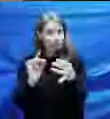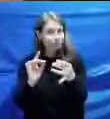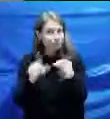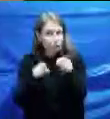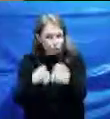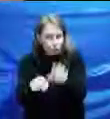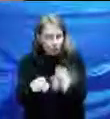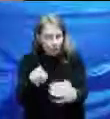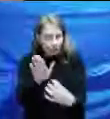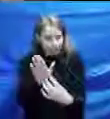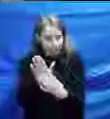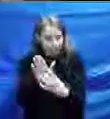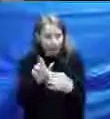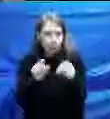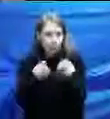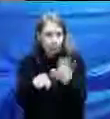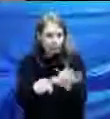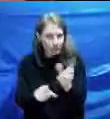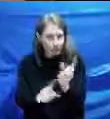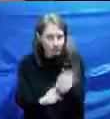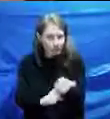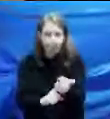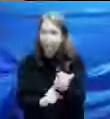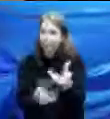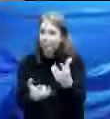have that information there to support your students at that moment.